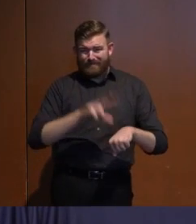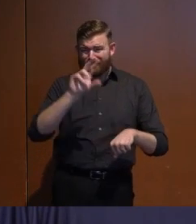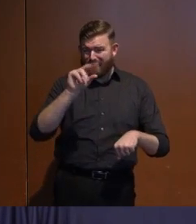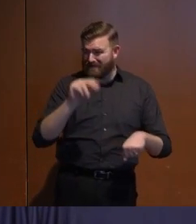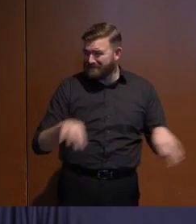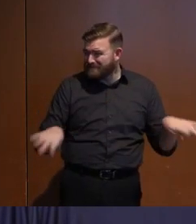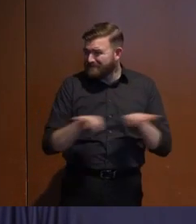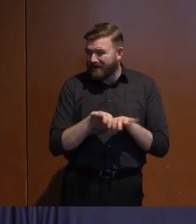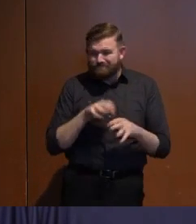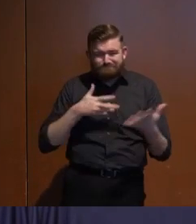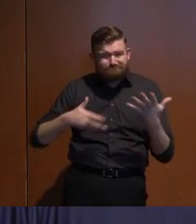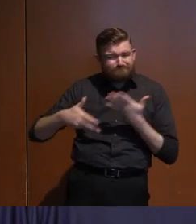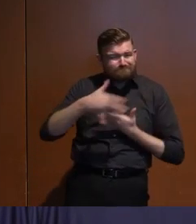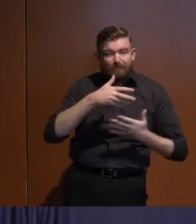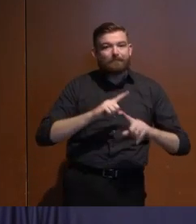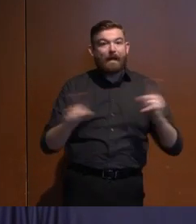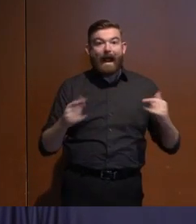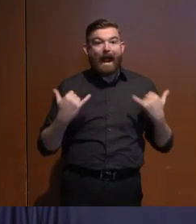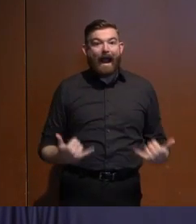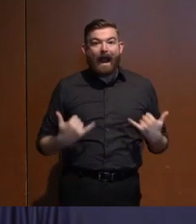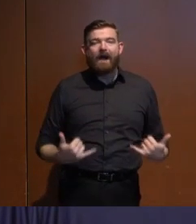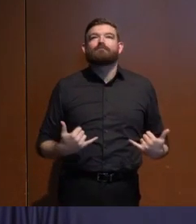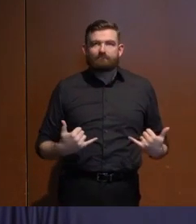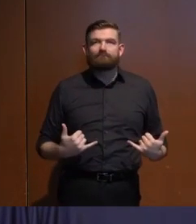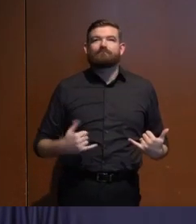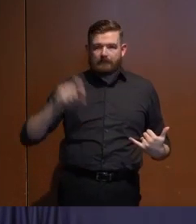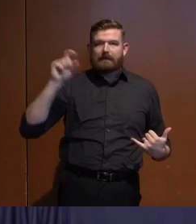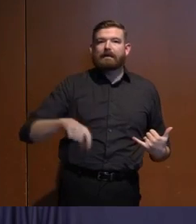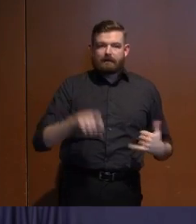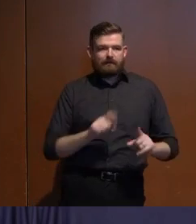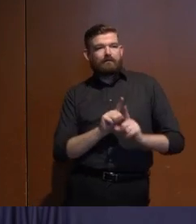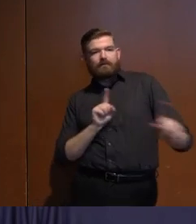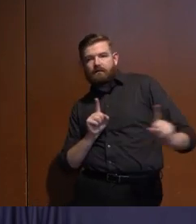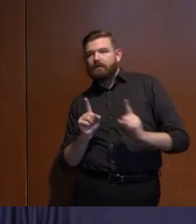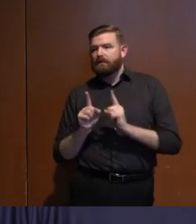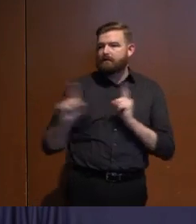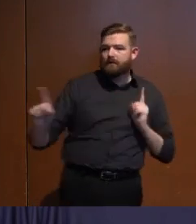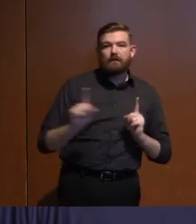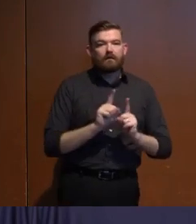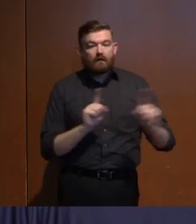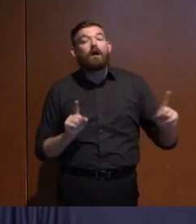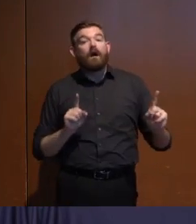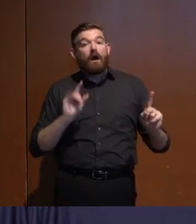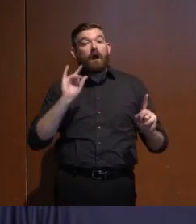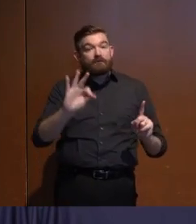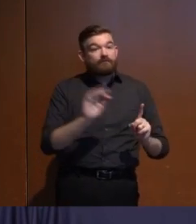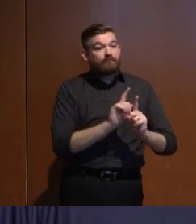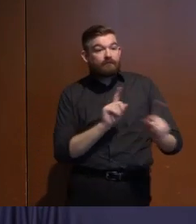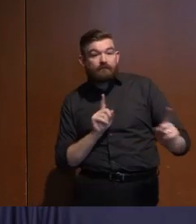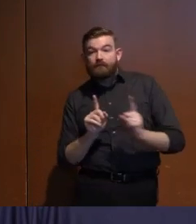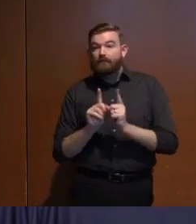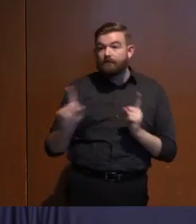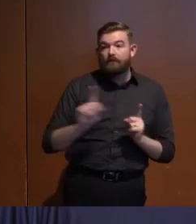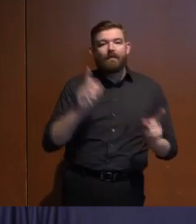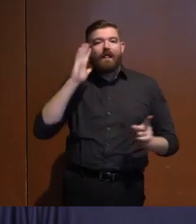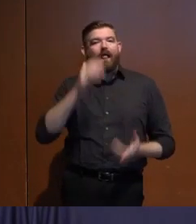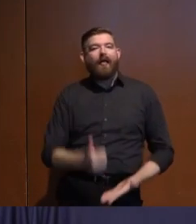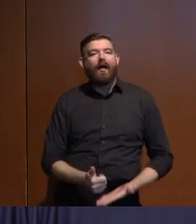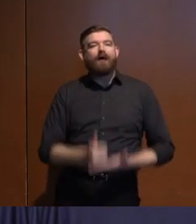back of that curve and to flatten it and to emerge from this emergency stronger than ever